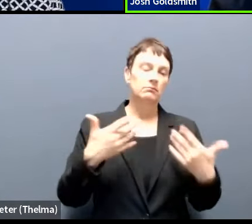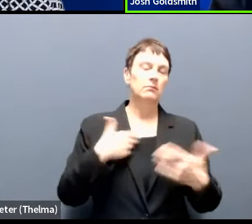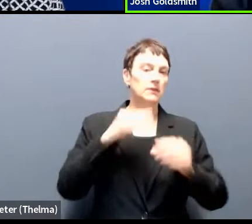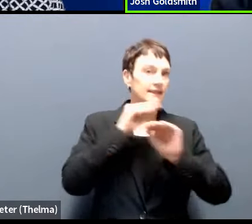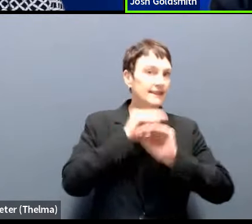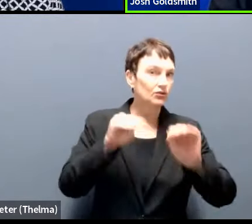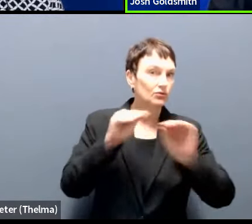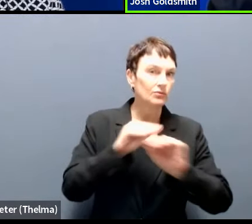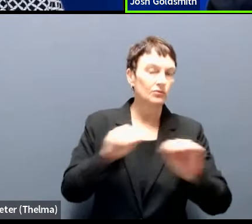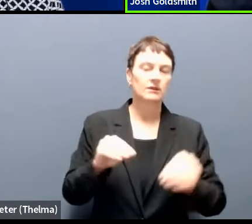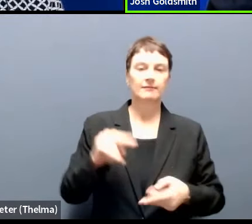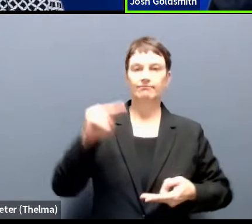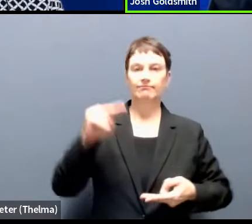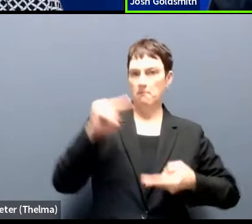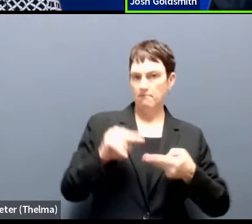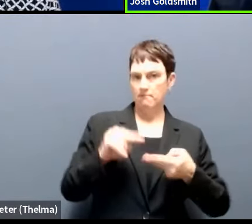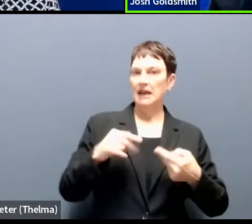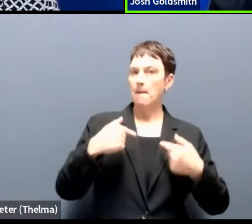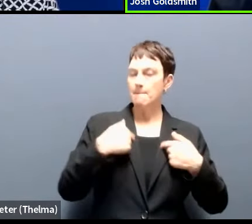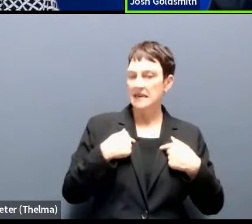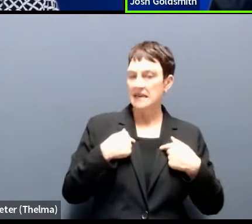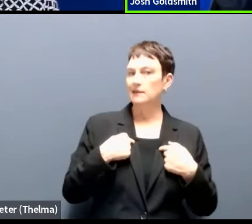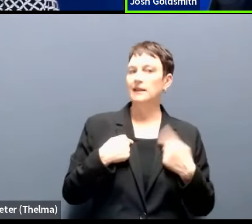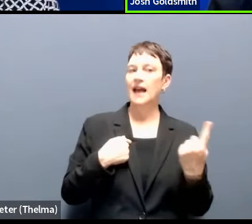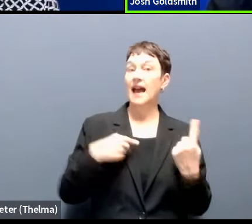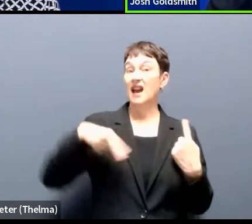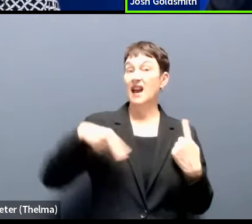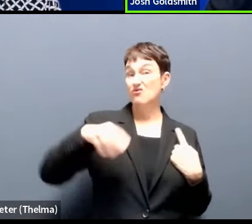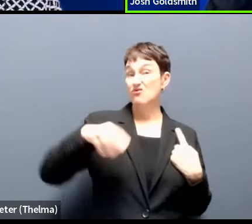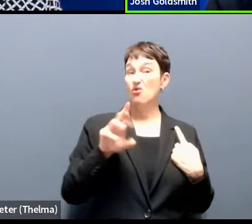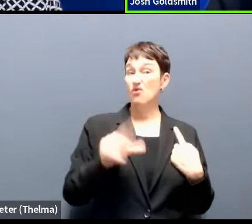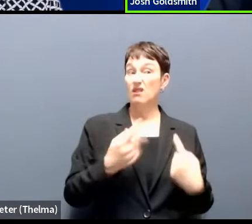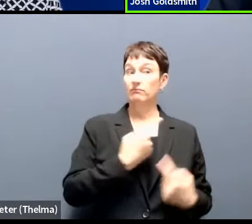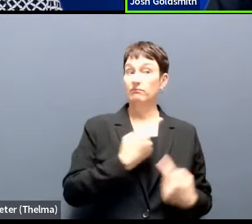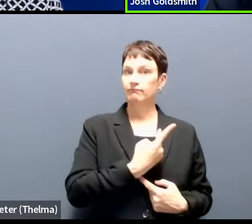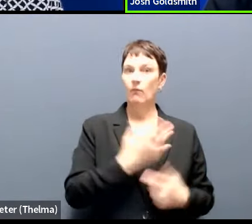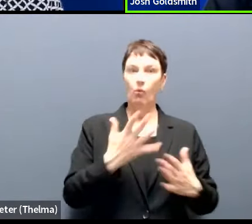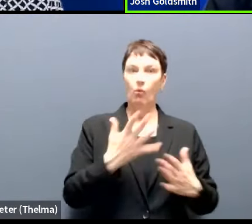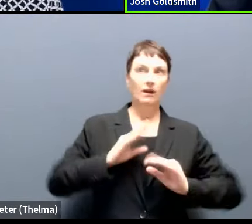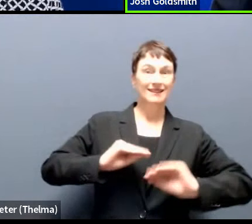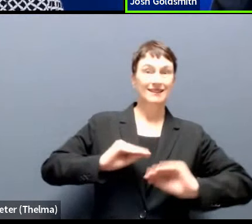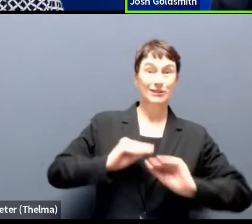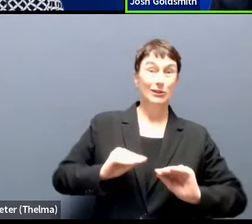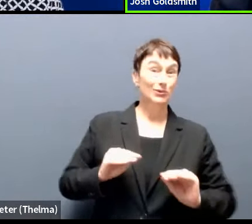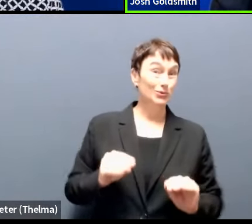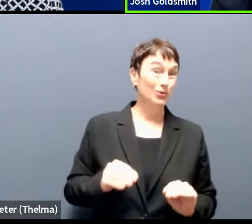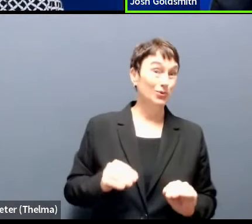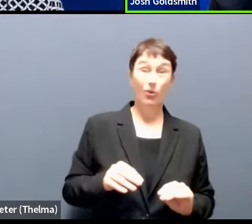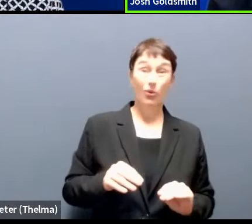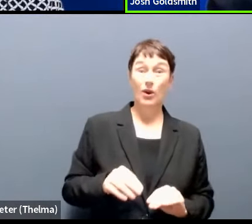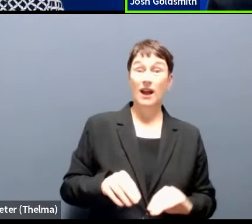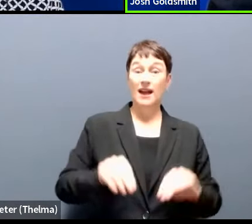mini course that Nora and I are creating, and over 650 euros worth of